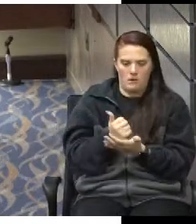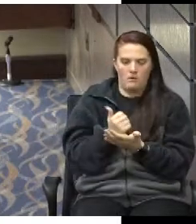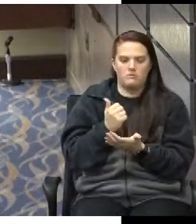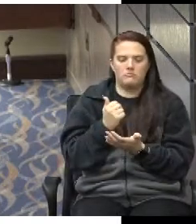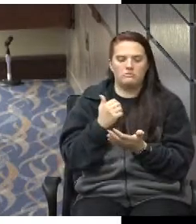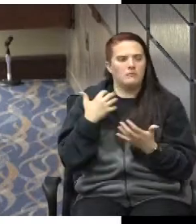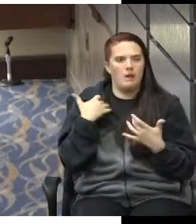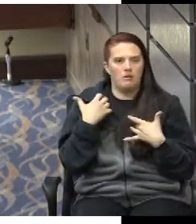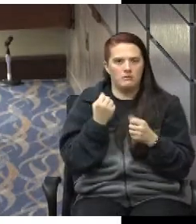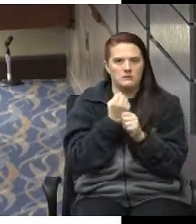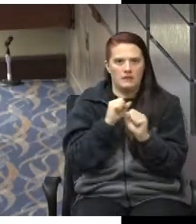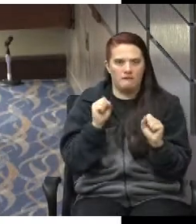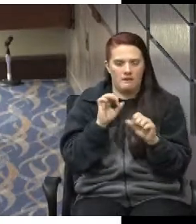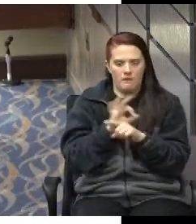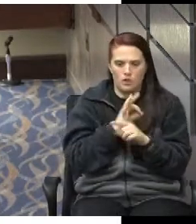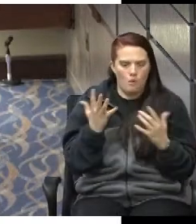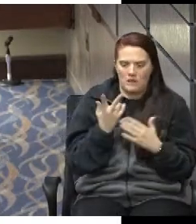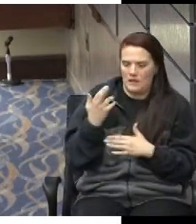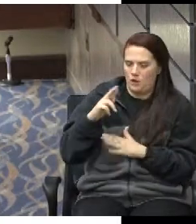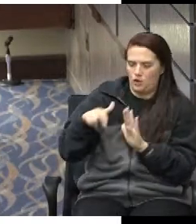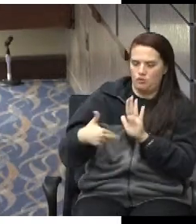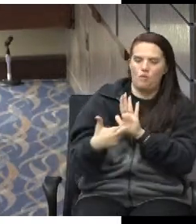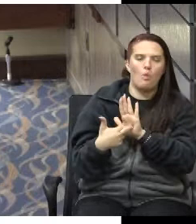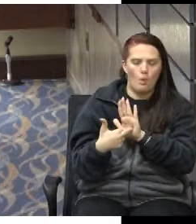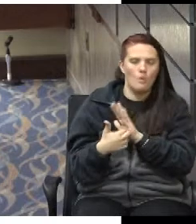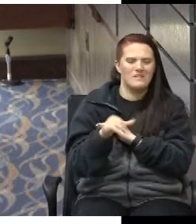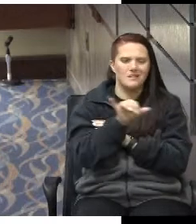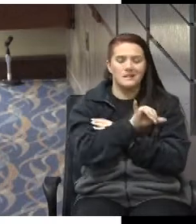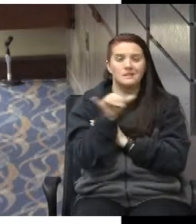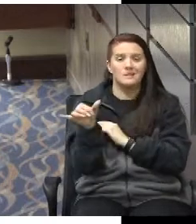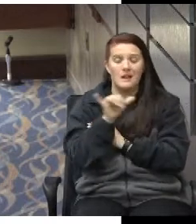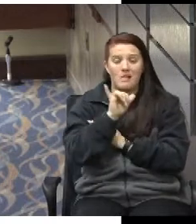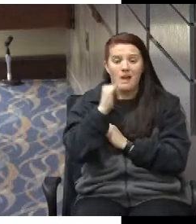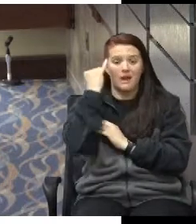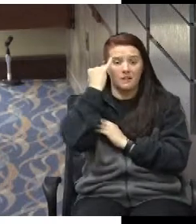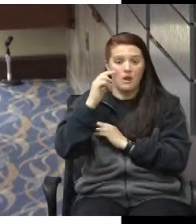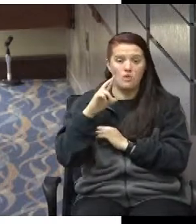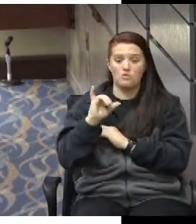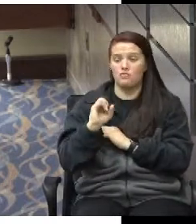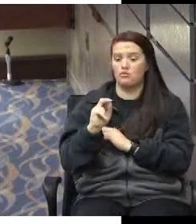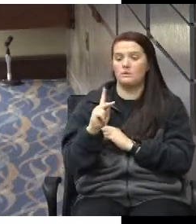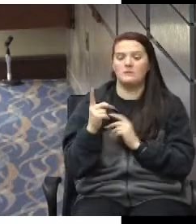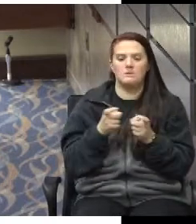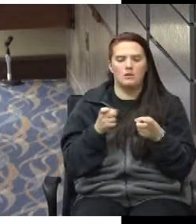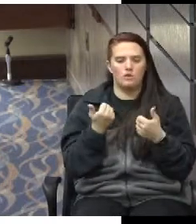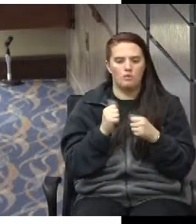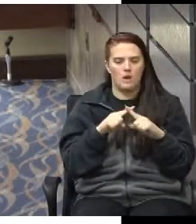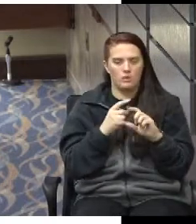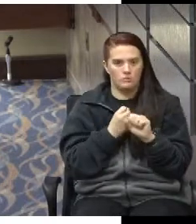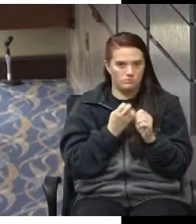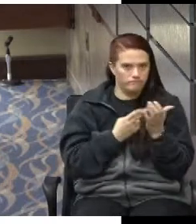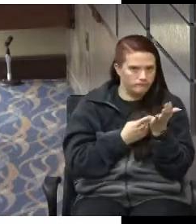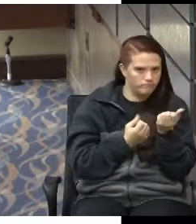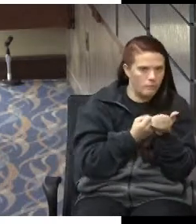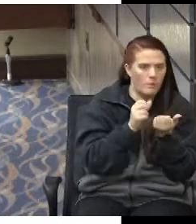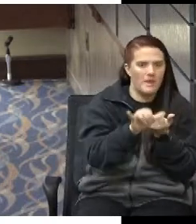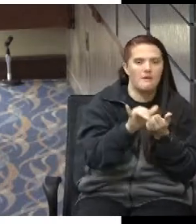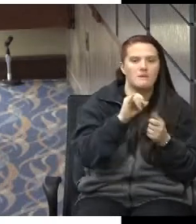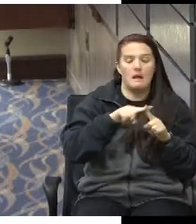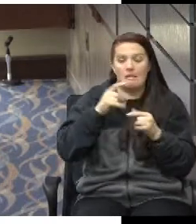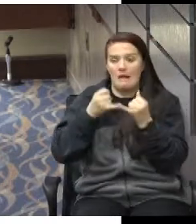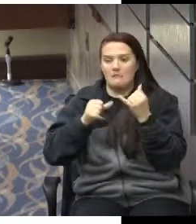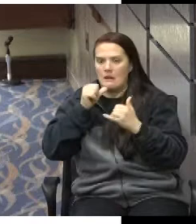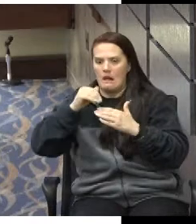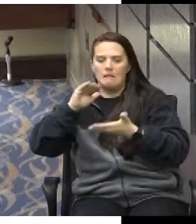function of the organization, and what's HR's role? Similarly, the notion of risk management, trying to ensure that. And then last but not least, but a